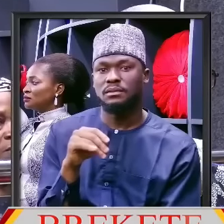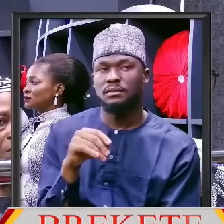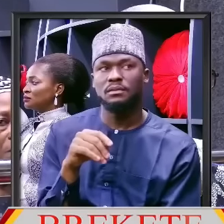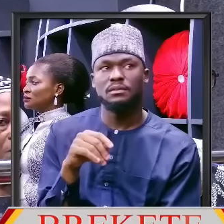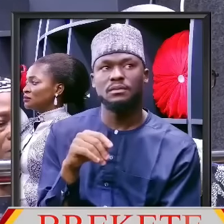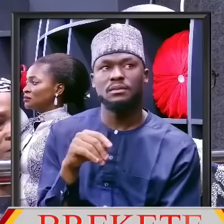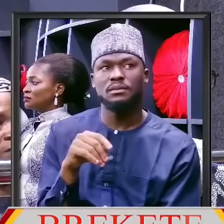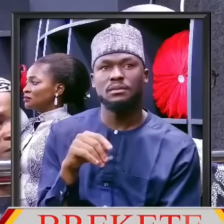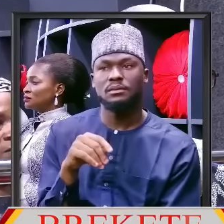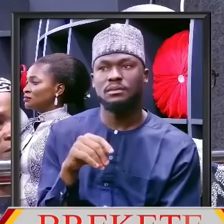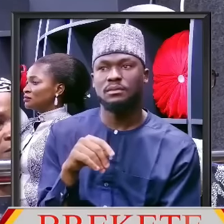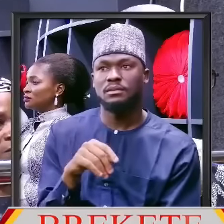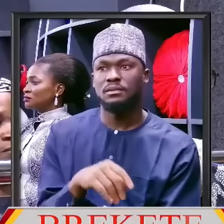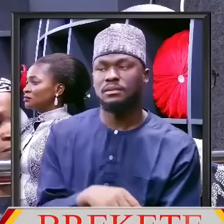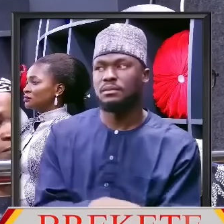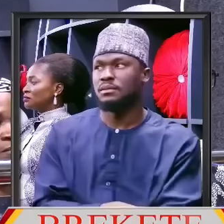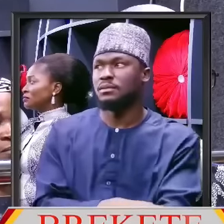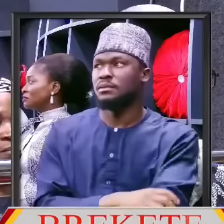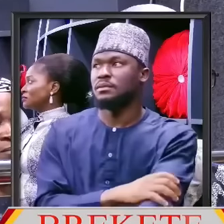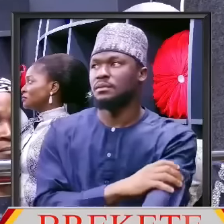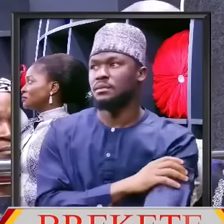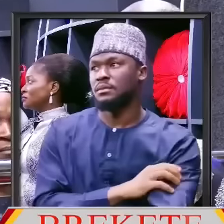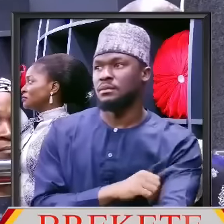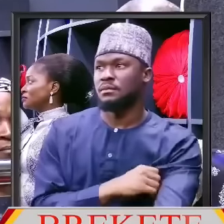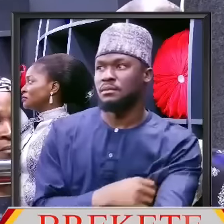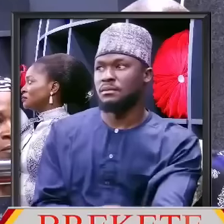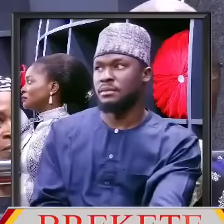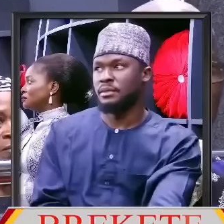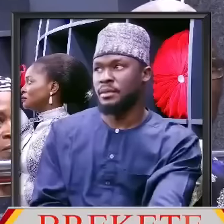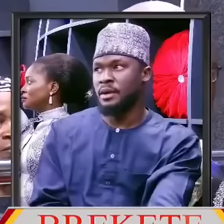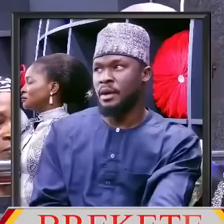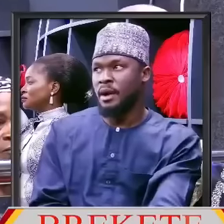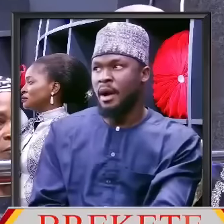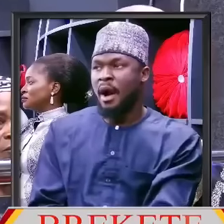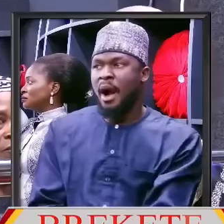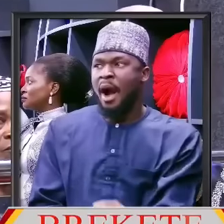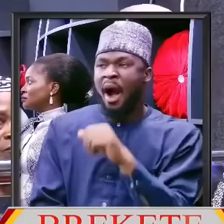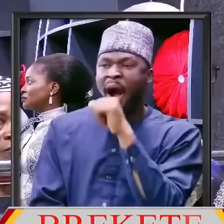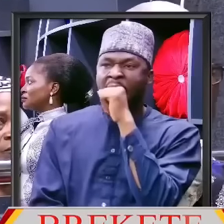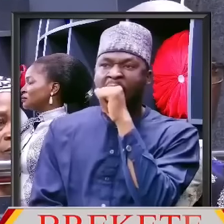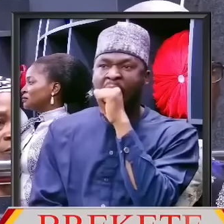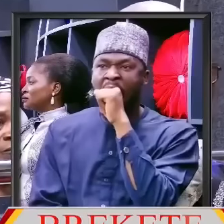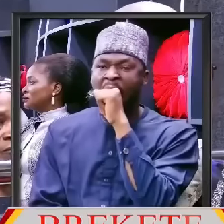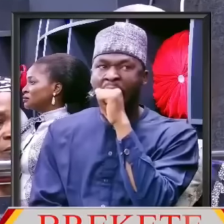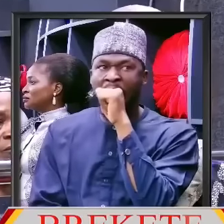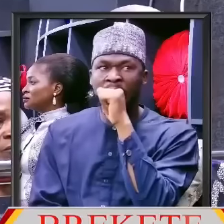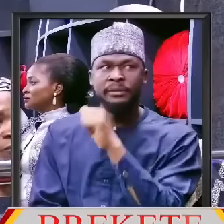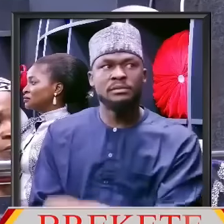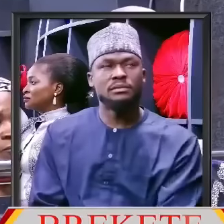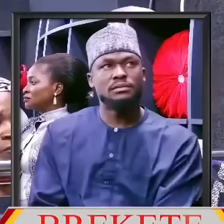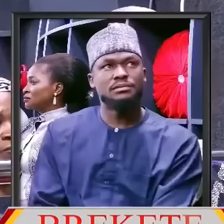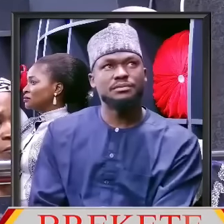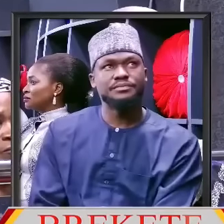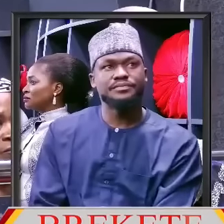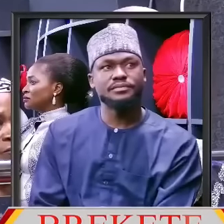Adaboyin, will be madam, the... You know the name now. Oh, yes. Adaboyin, Professor Adaboyin, now the activist. VC now, yes.